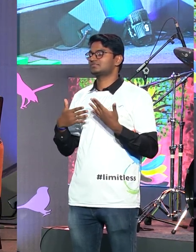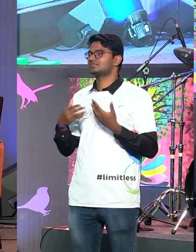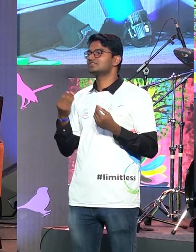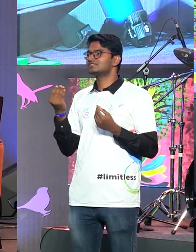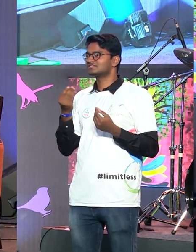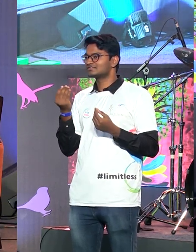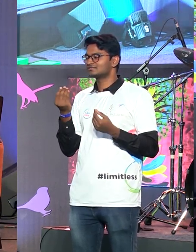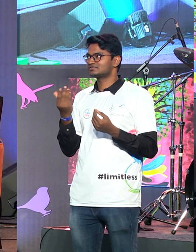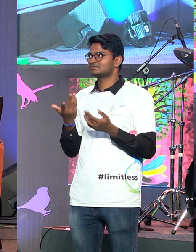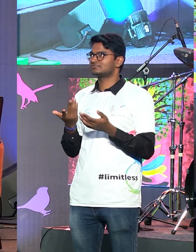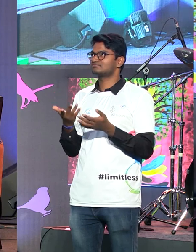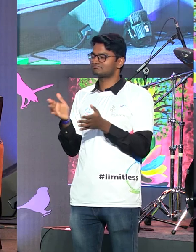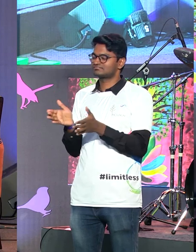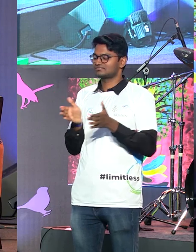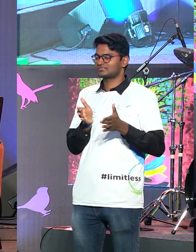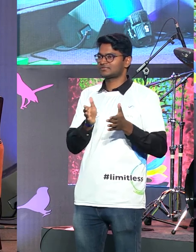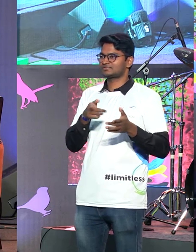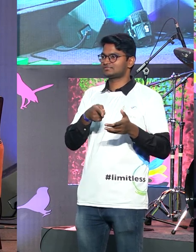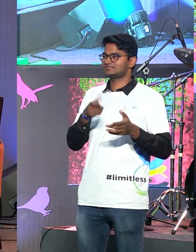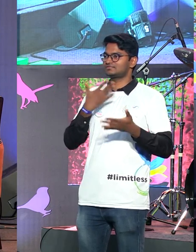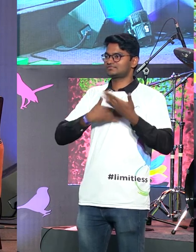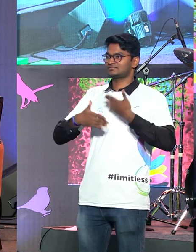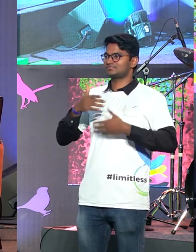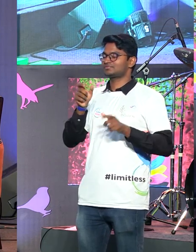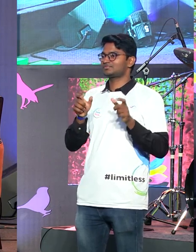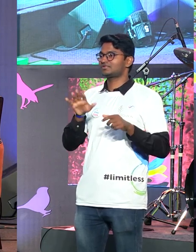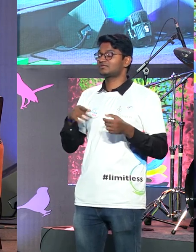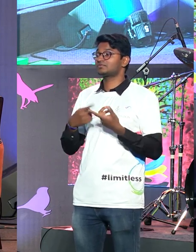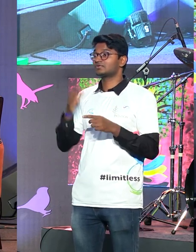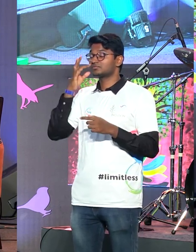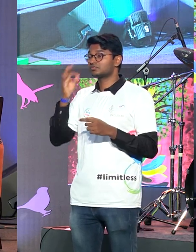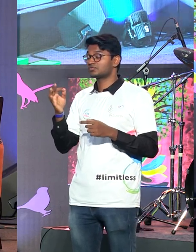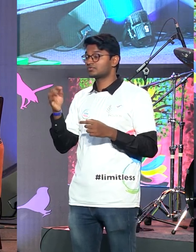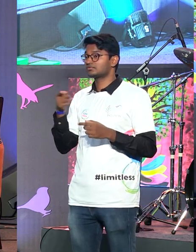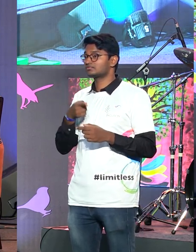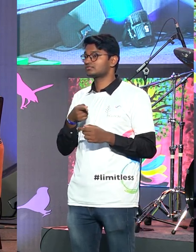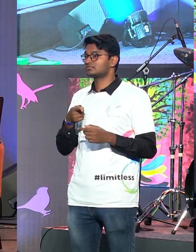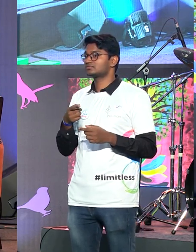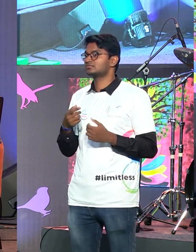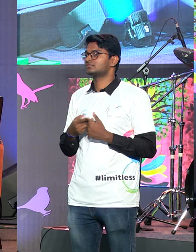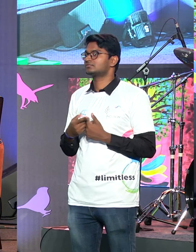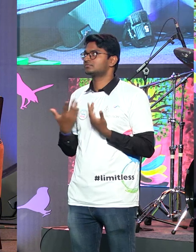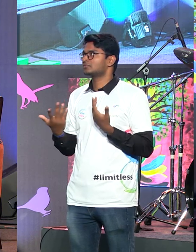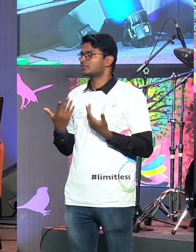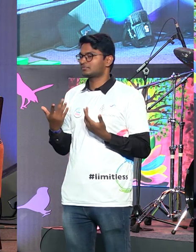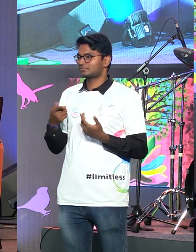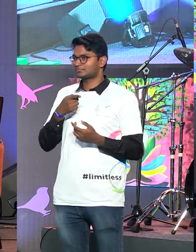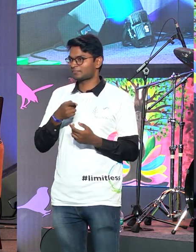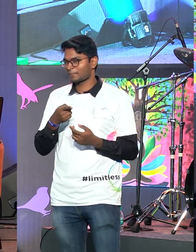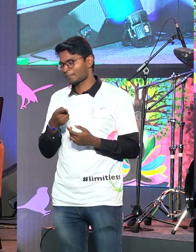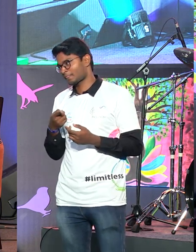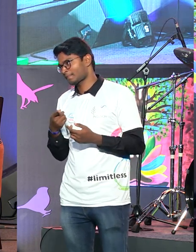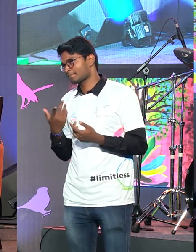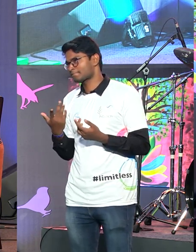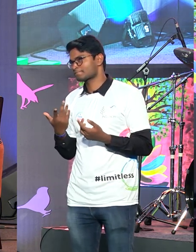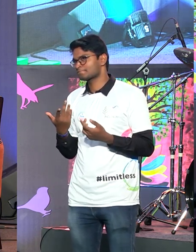for people with disability, but the important thing is how they have carried it with such sensitivity that they get an Oscar award for performing that role, whether it's